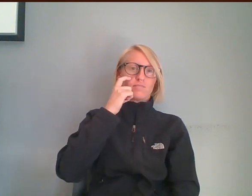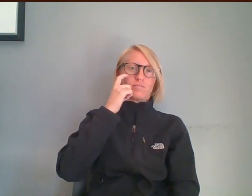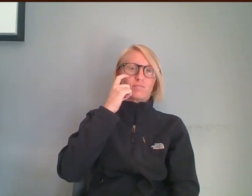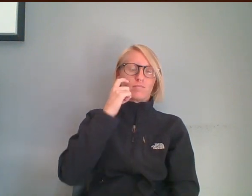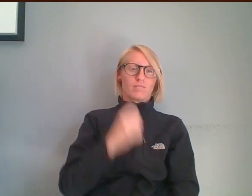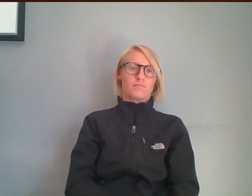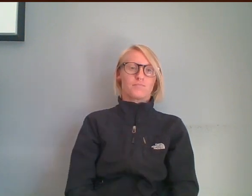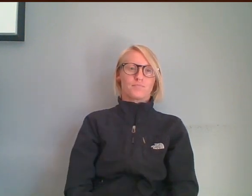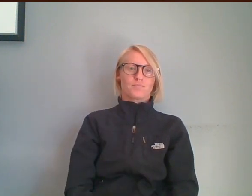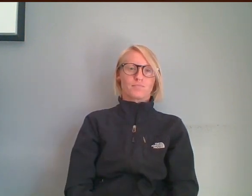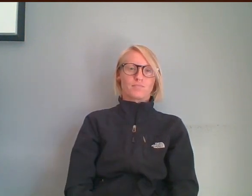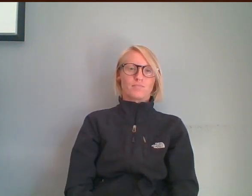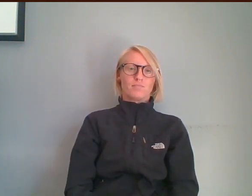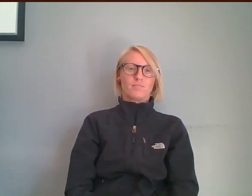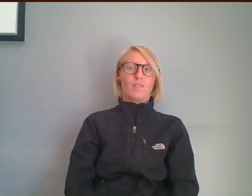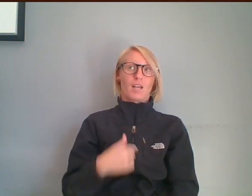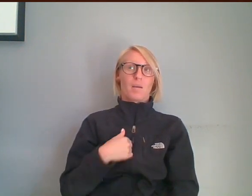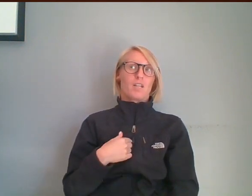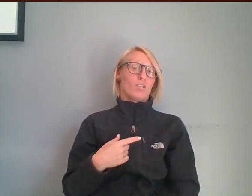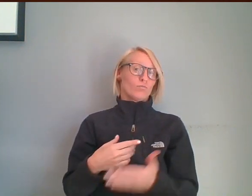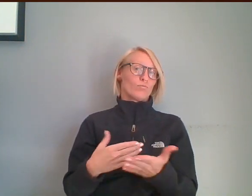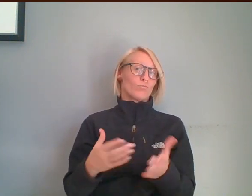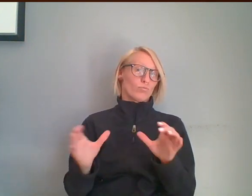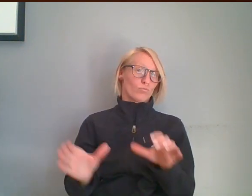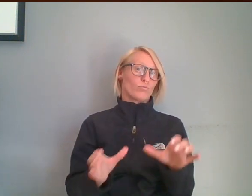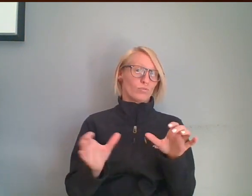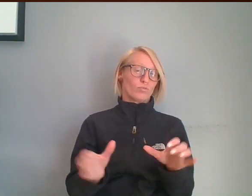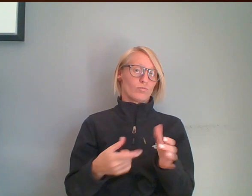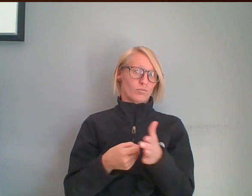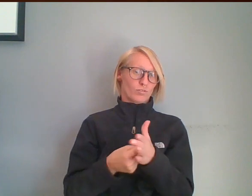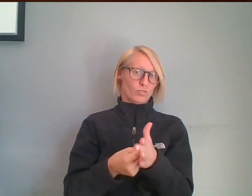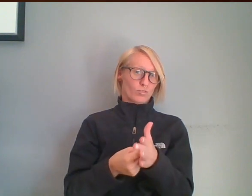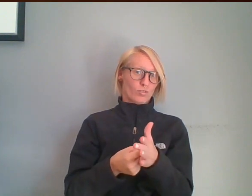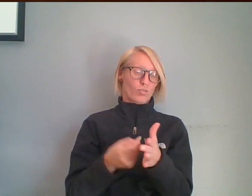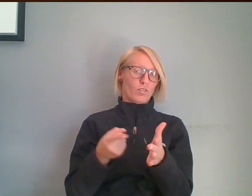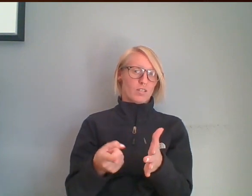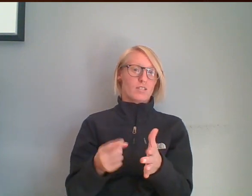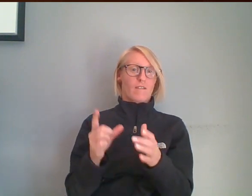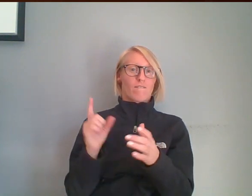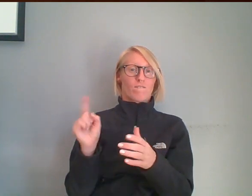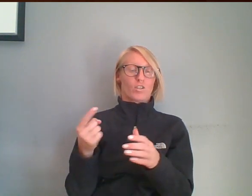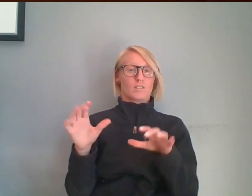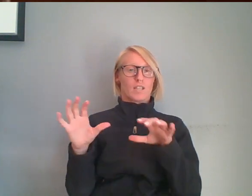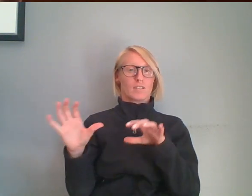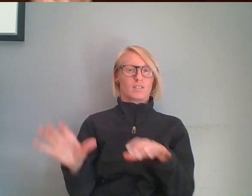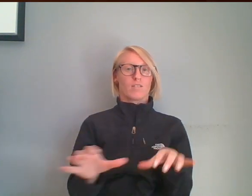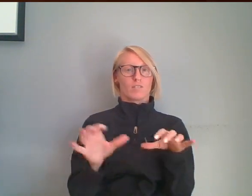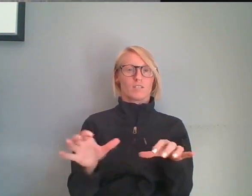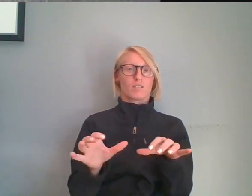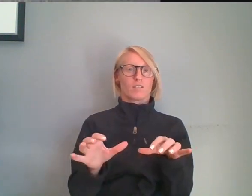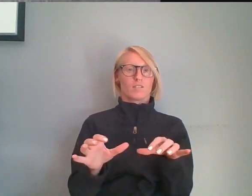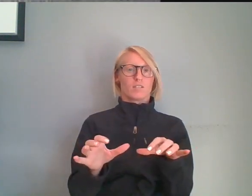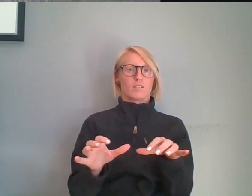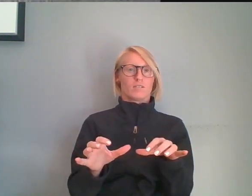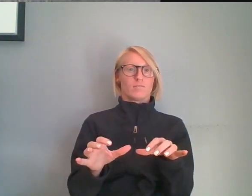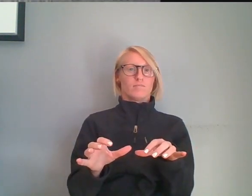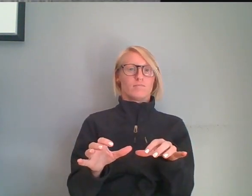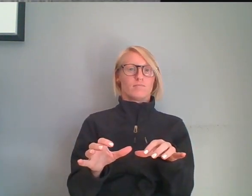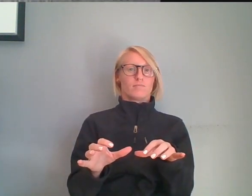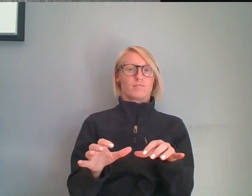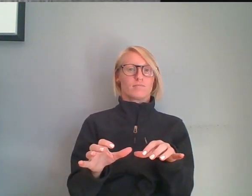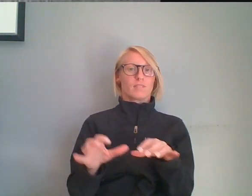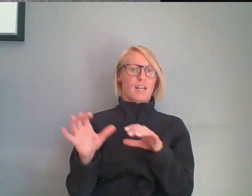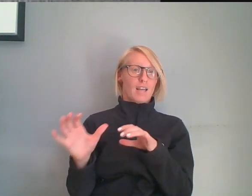this for you, and I need your help to do that. So we're going to do our first activity. We are going to do an activity that's called Shout the Wrong